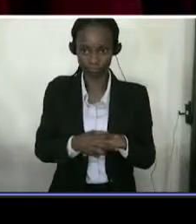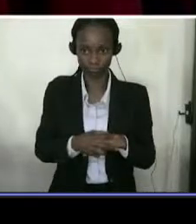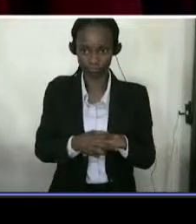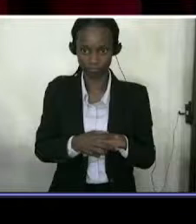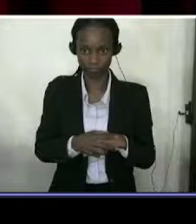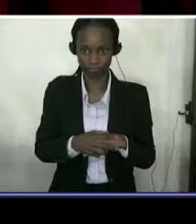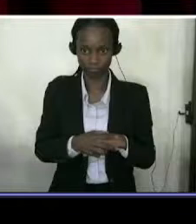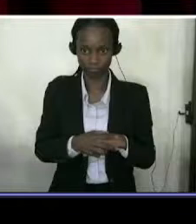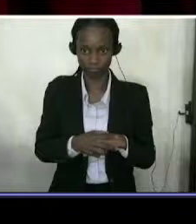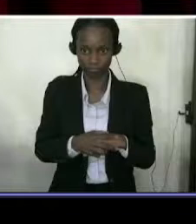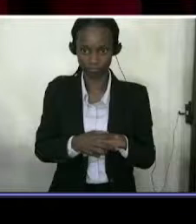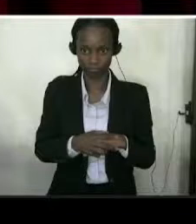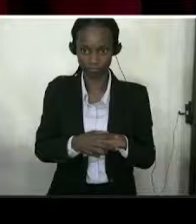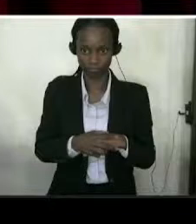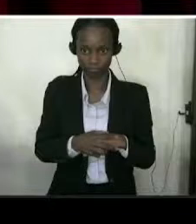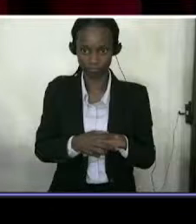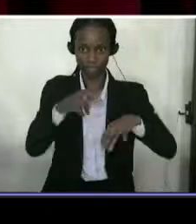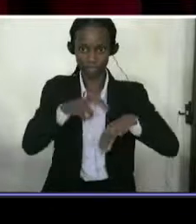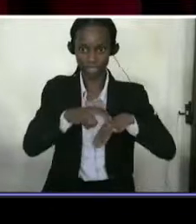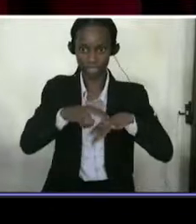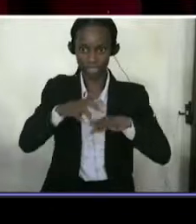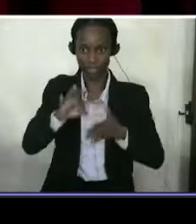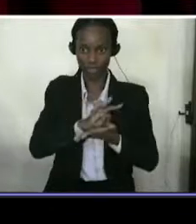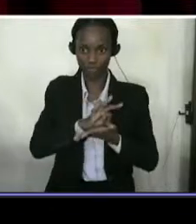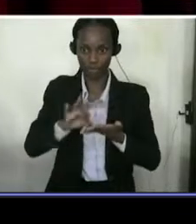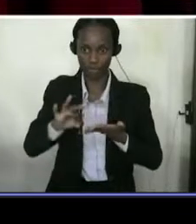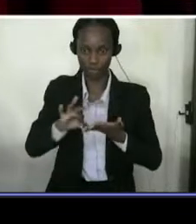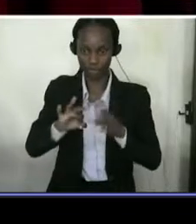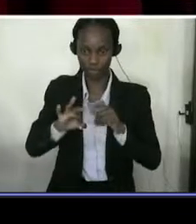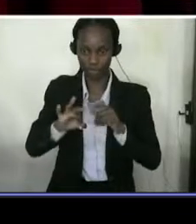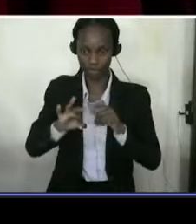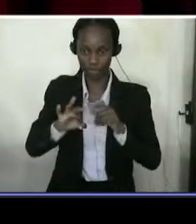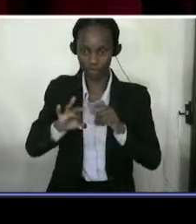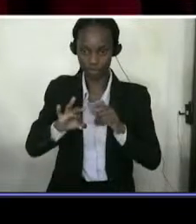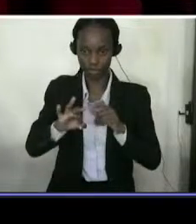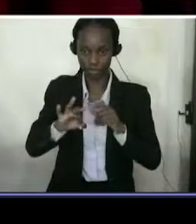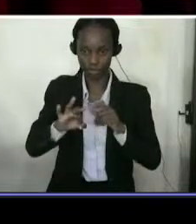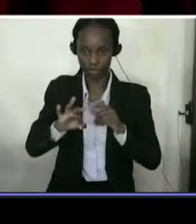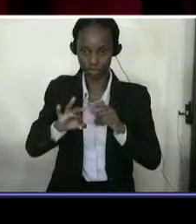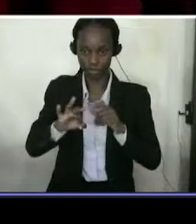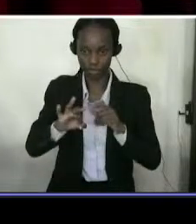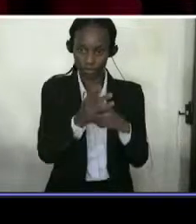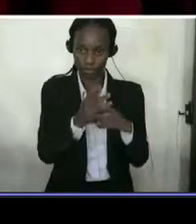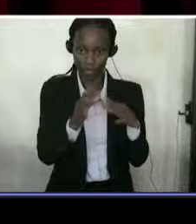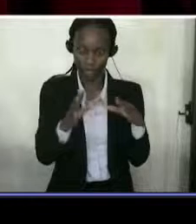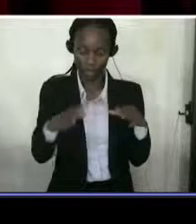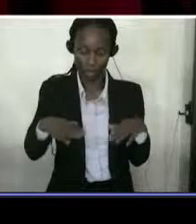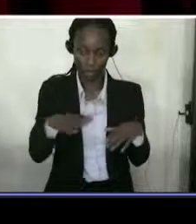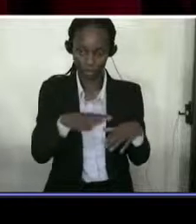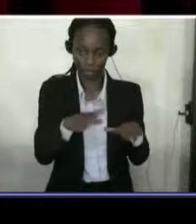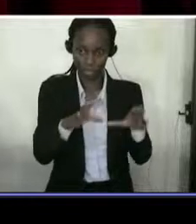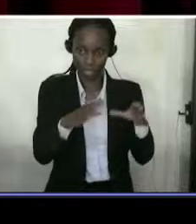now needs to vote on the Standing Committee on the Public Accounts